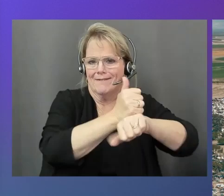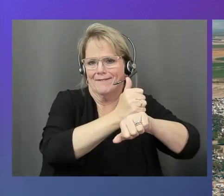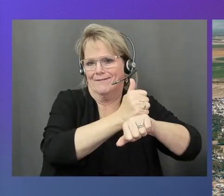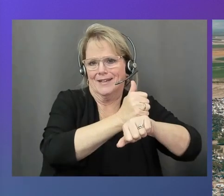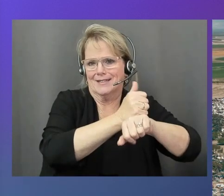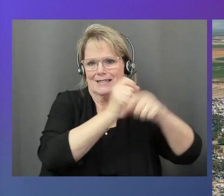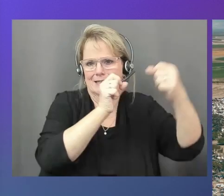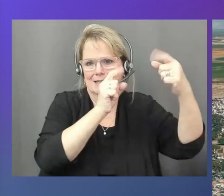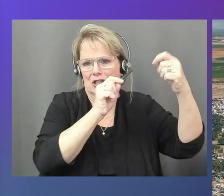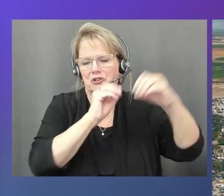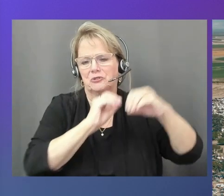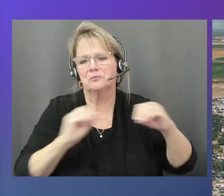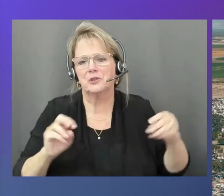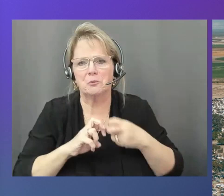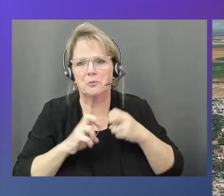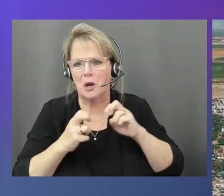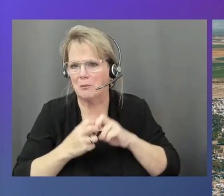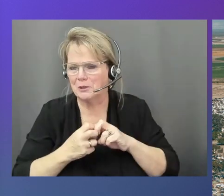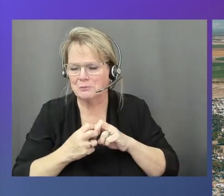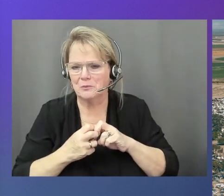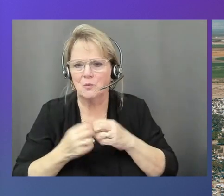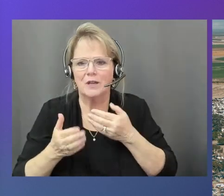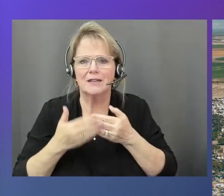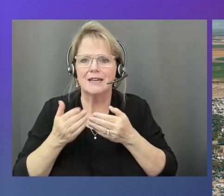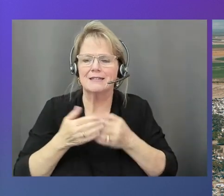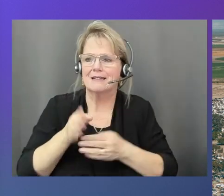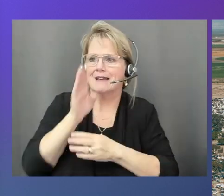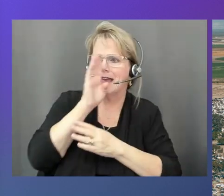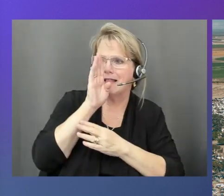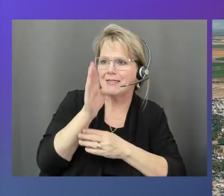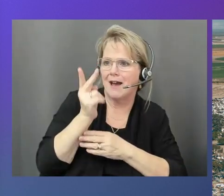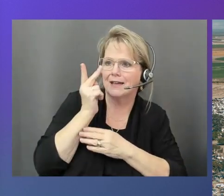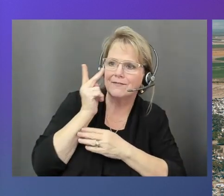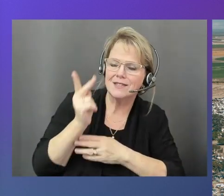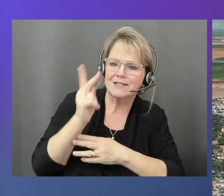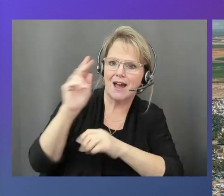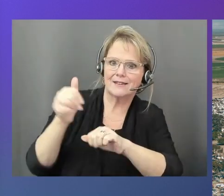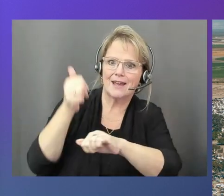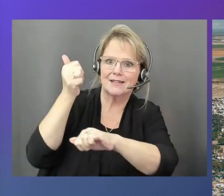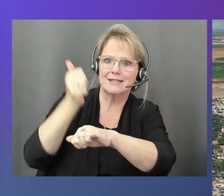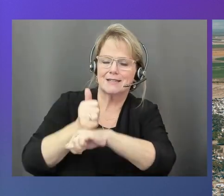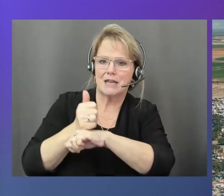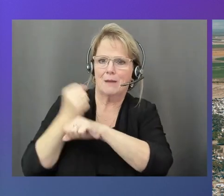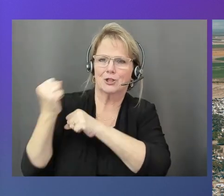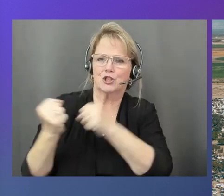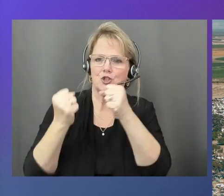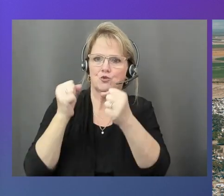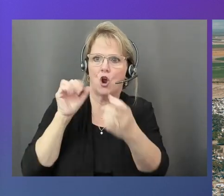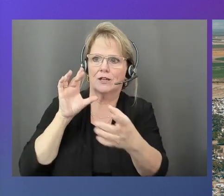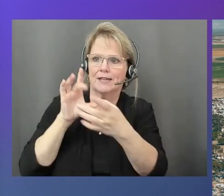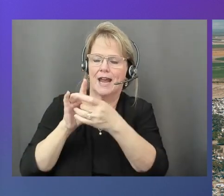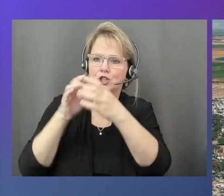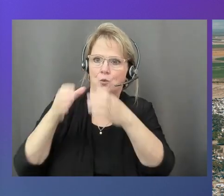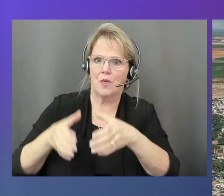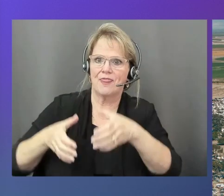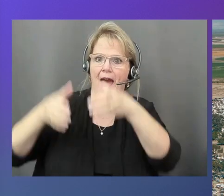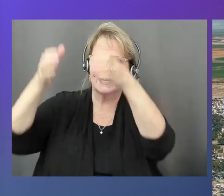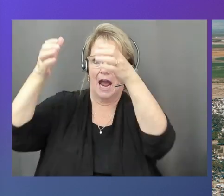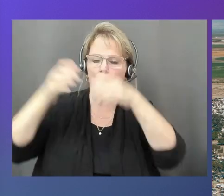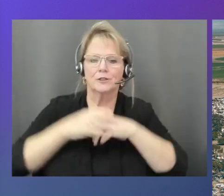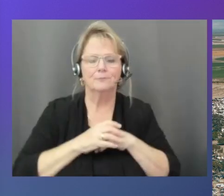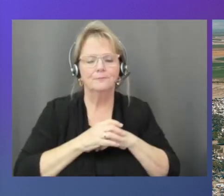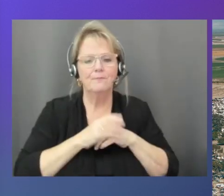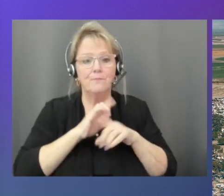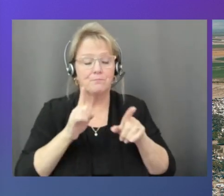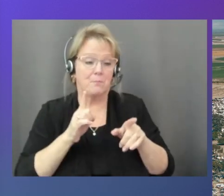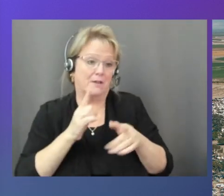establish a strong connection from one of the towers to that location. But in certain cases, the location was either too far away or